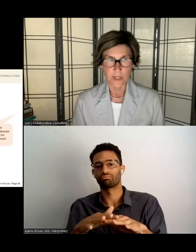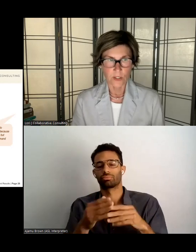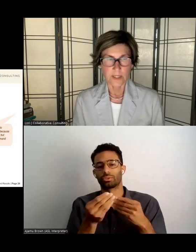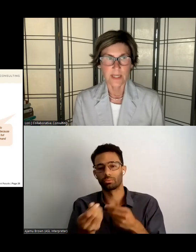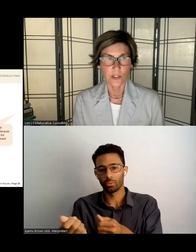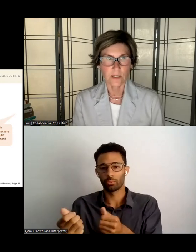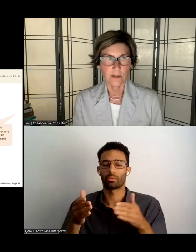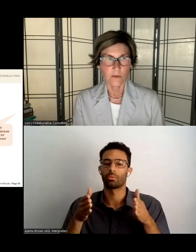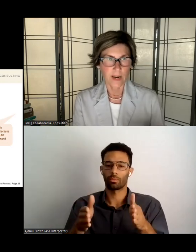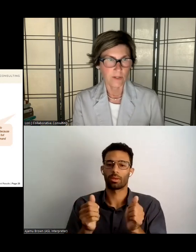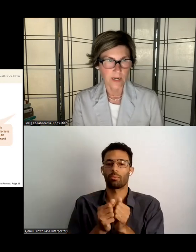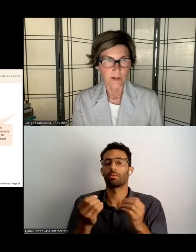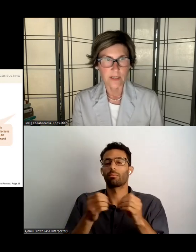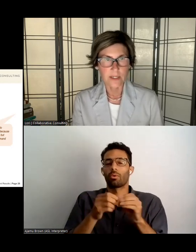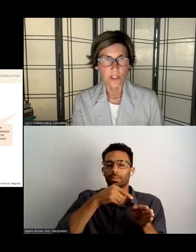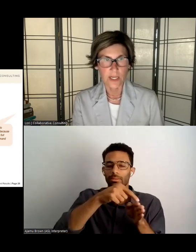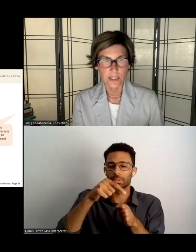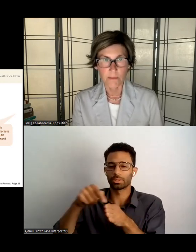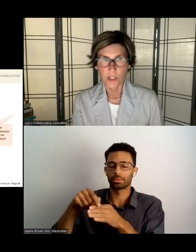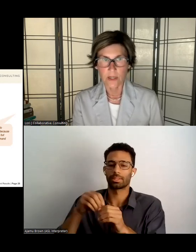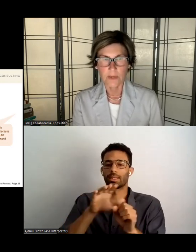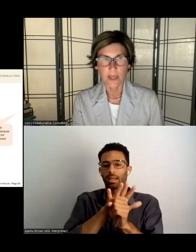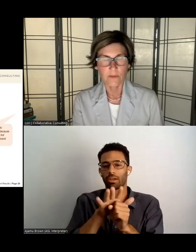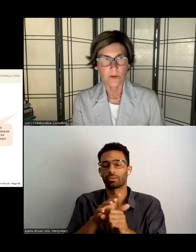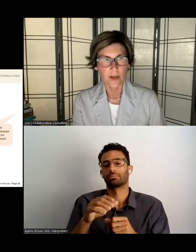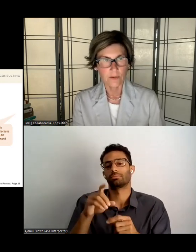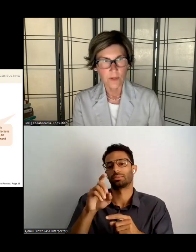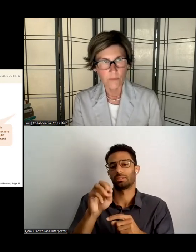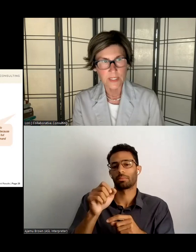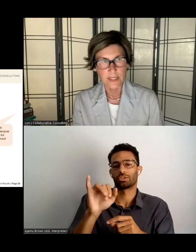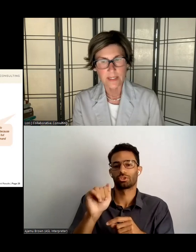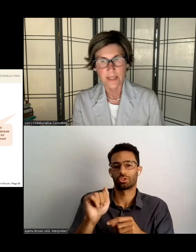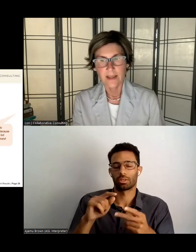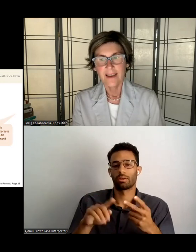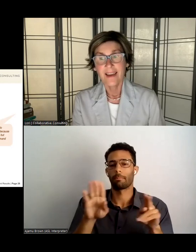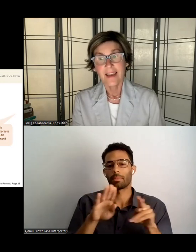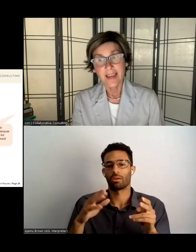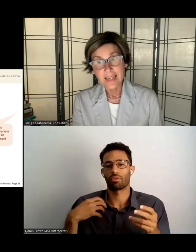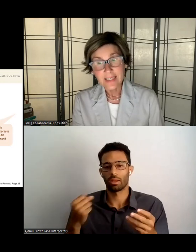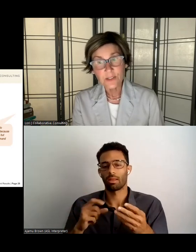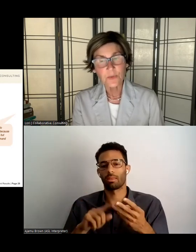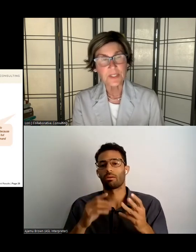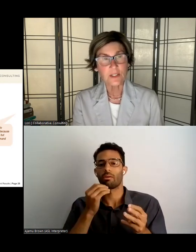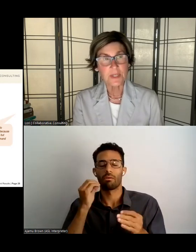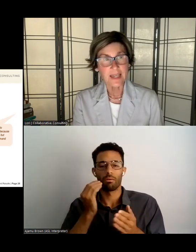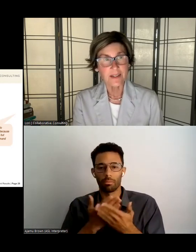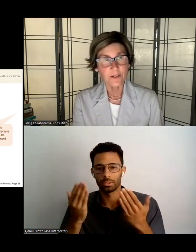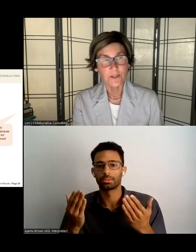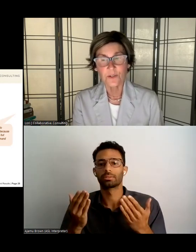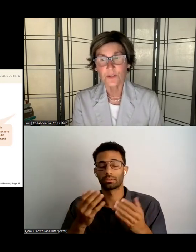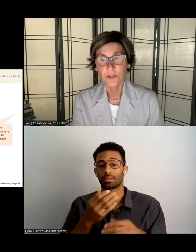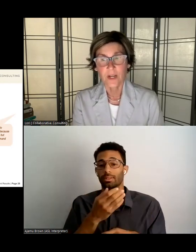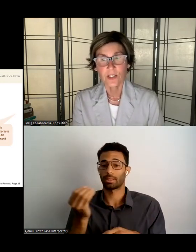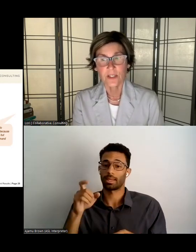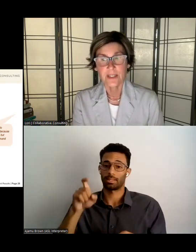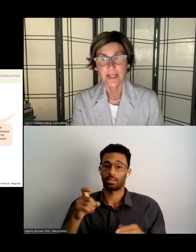more specialization around areas such as dementia, behavioral health, homelessness, and will need to be catered